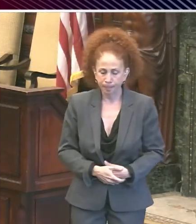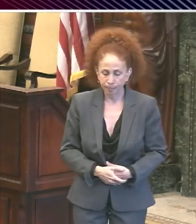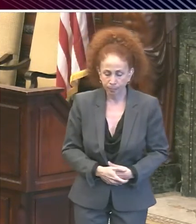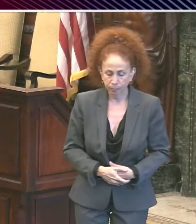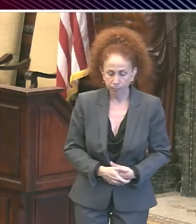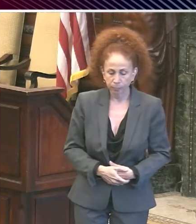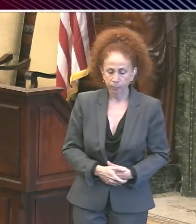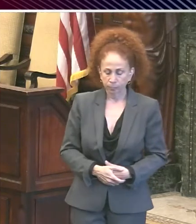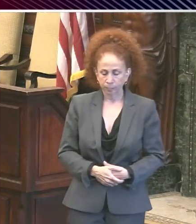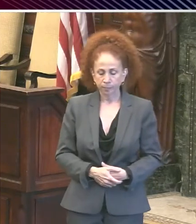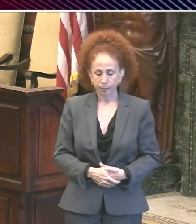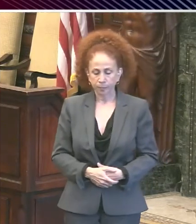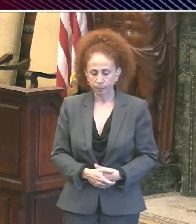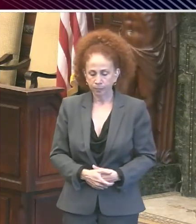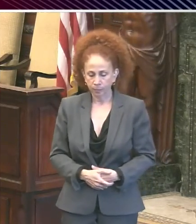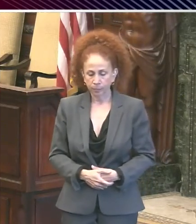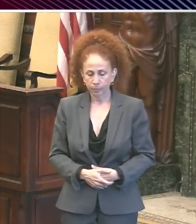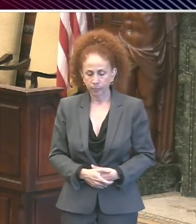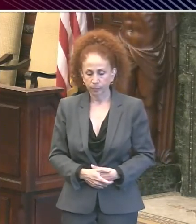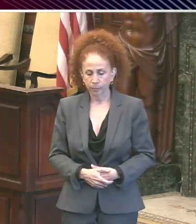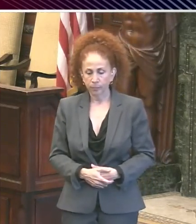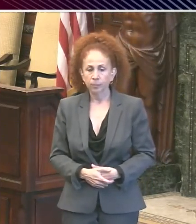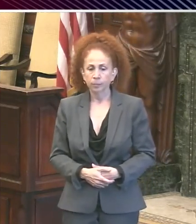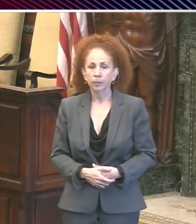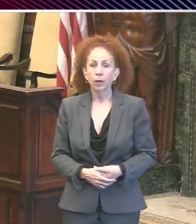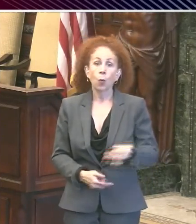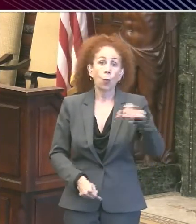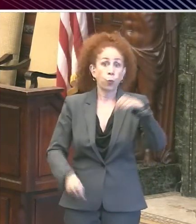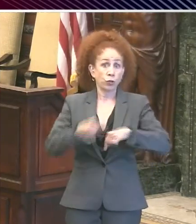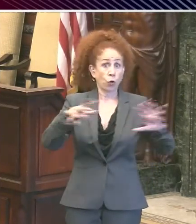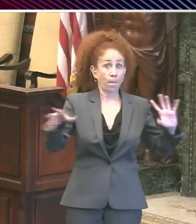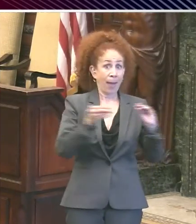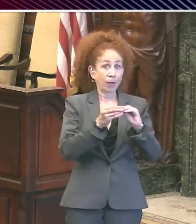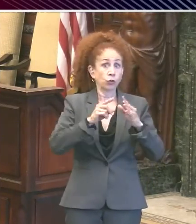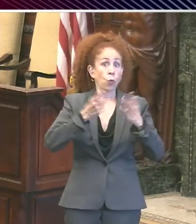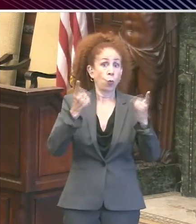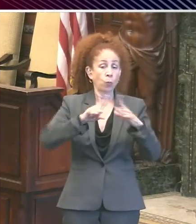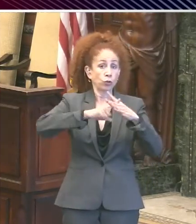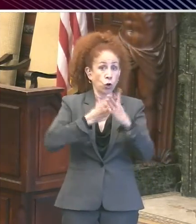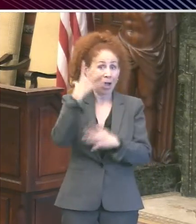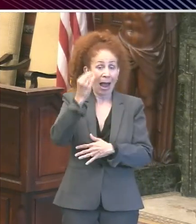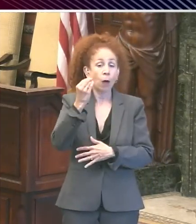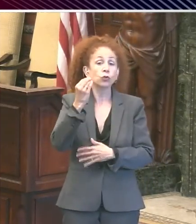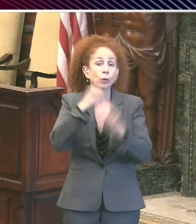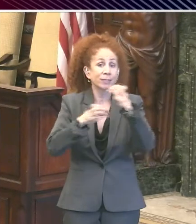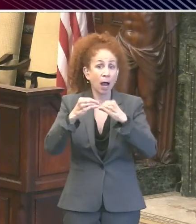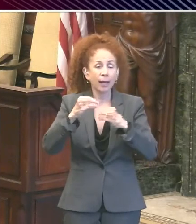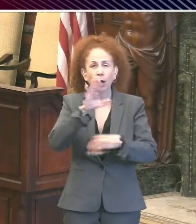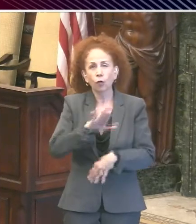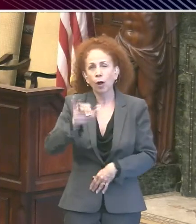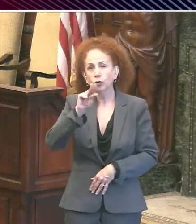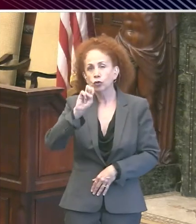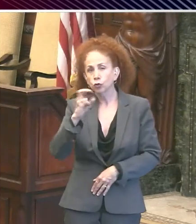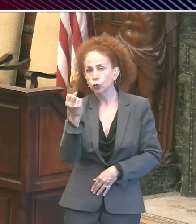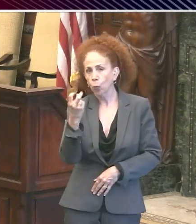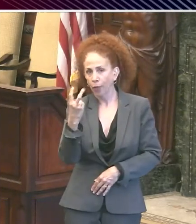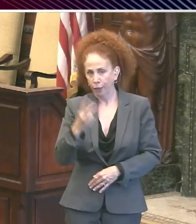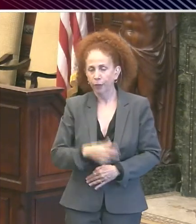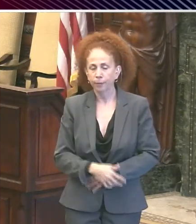that goes back to the start of outdoor dining, which would be approximately June 12th.